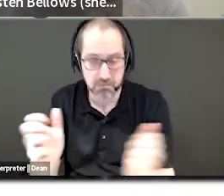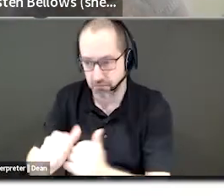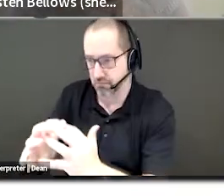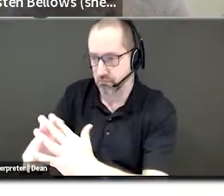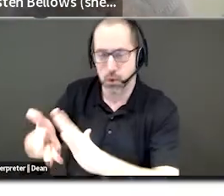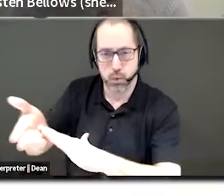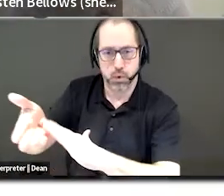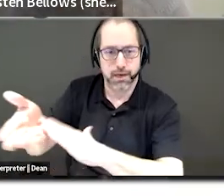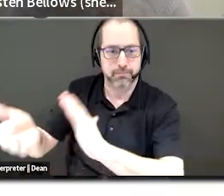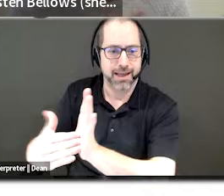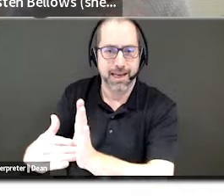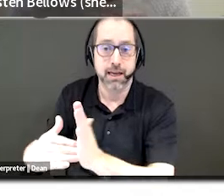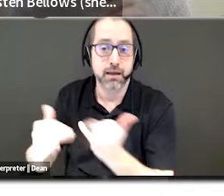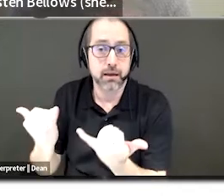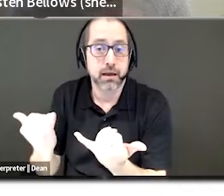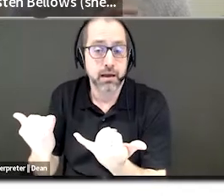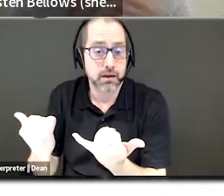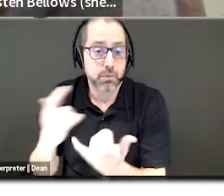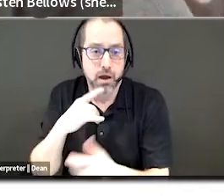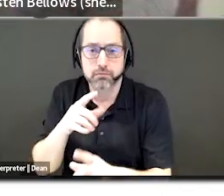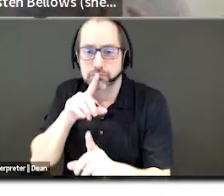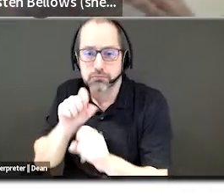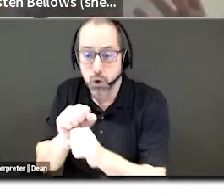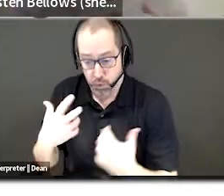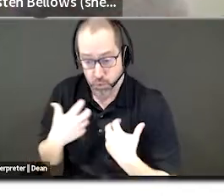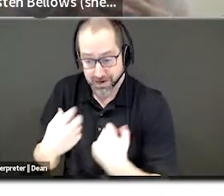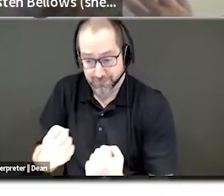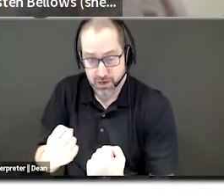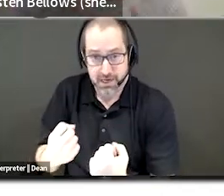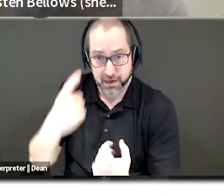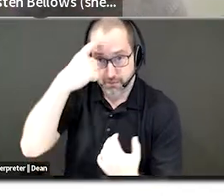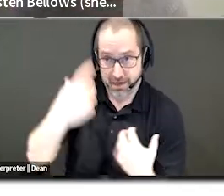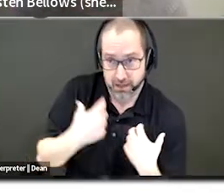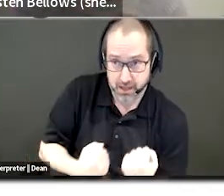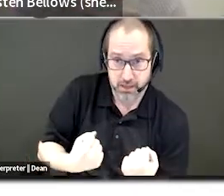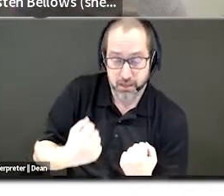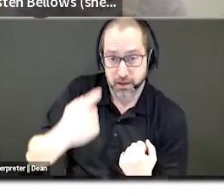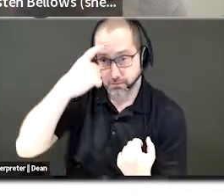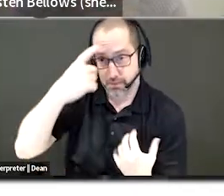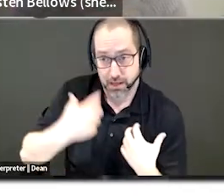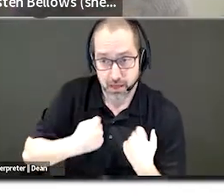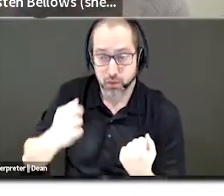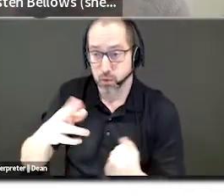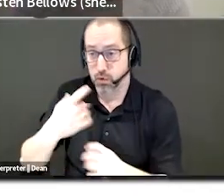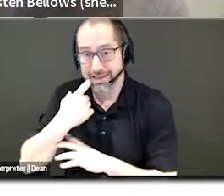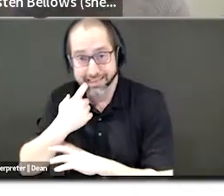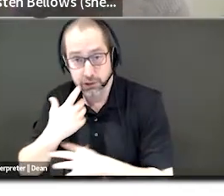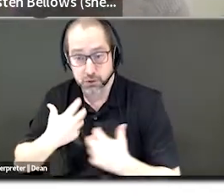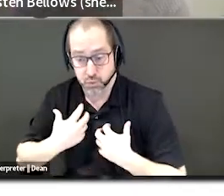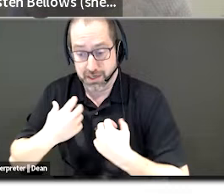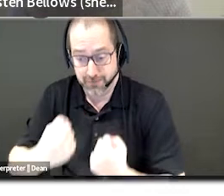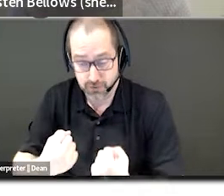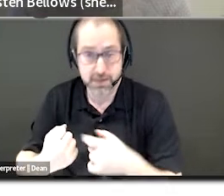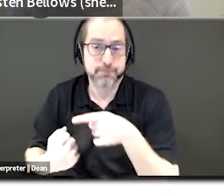educational approach to recovery in terms of someone's mental health or addiction concern. So